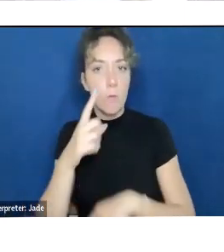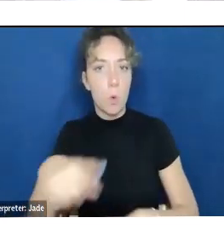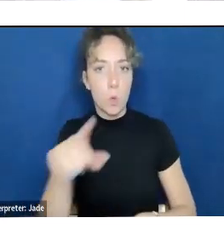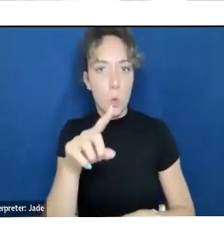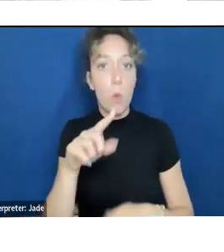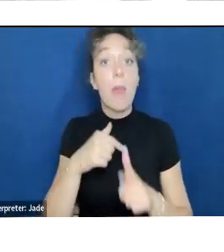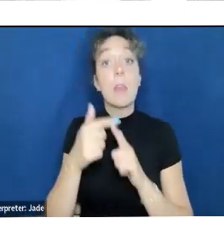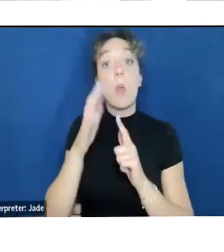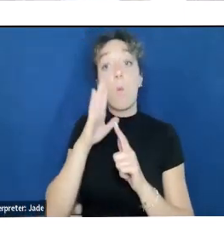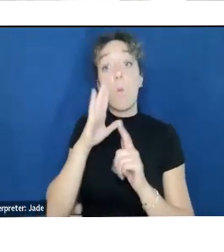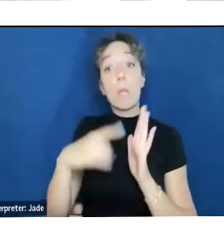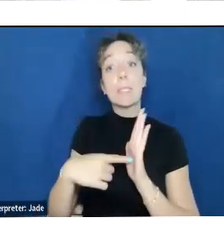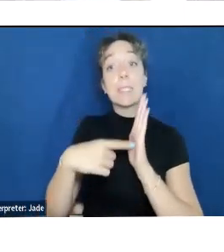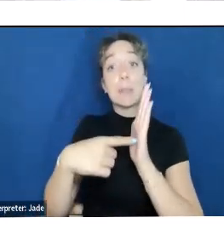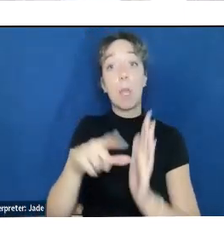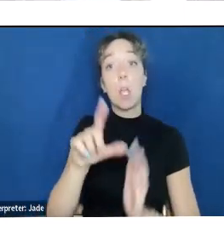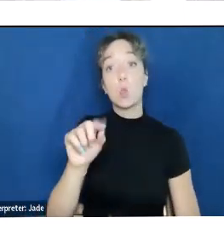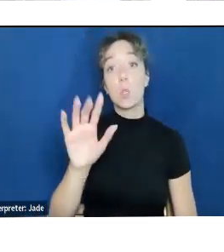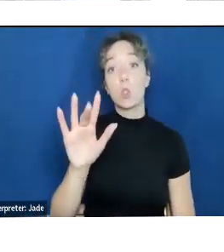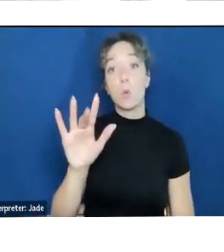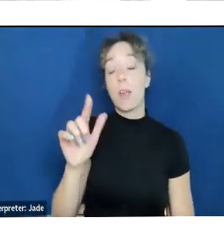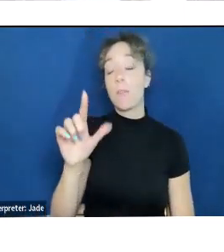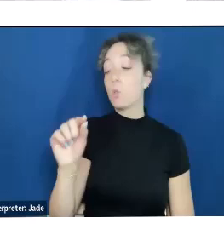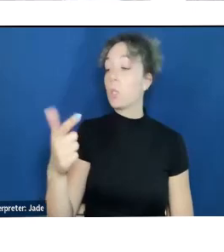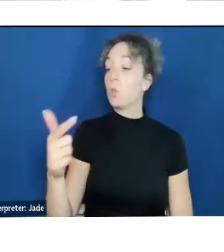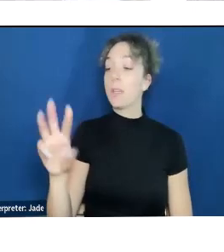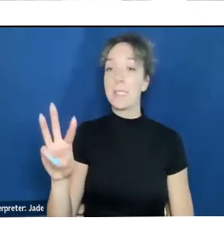the 25-26 regional calendar.